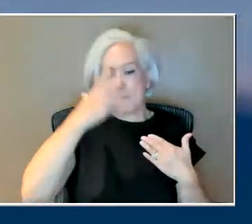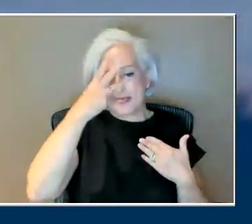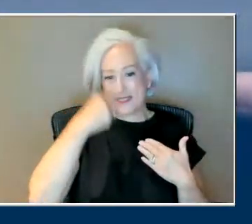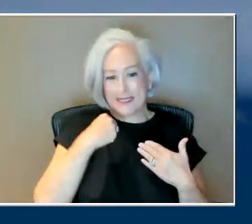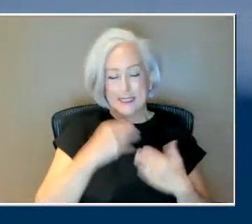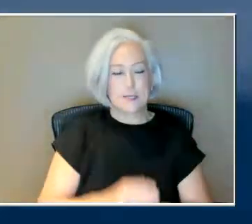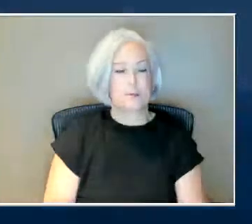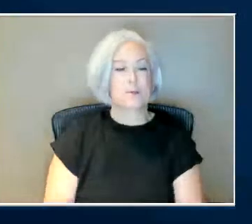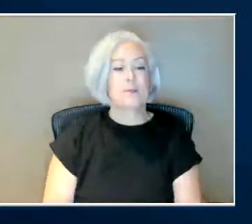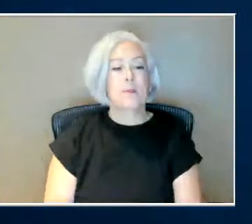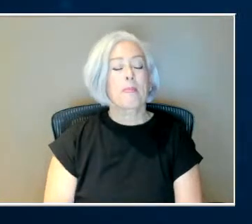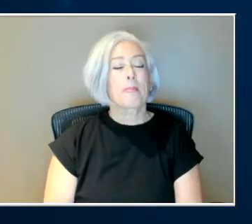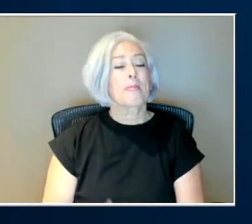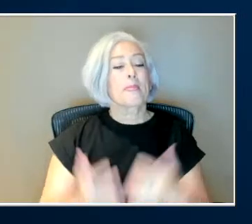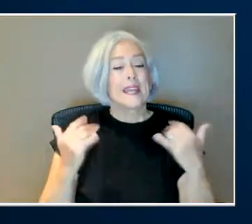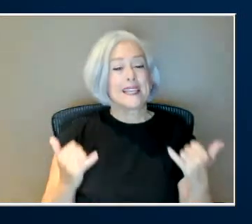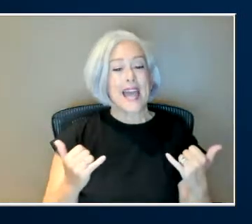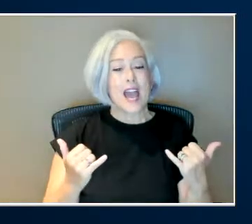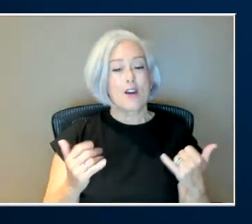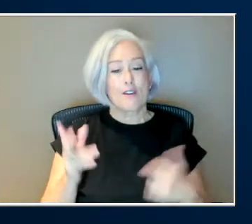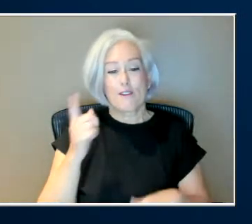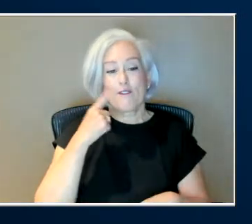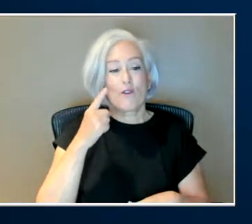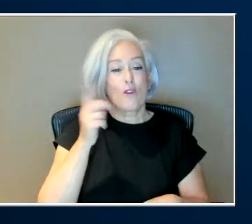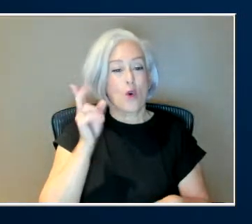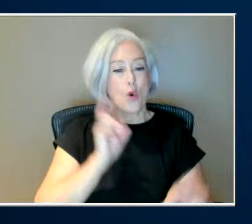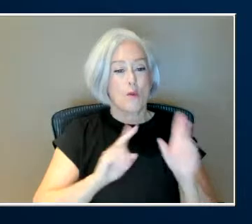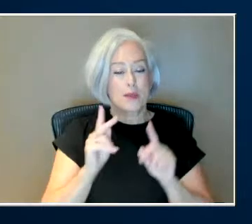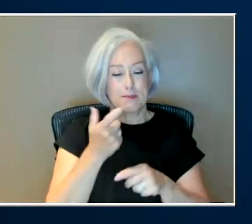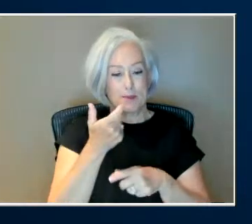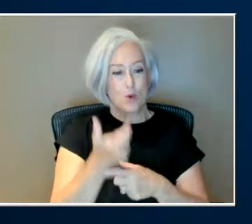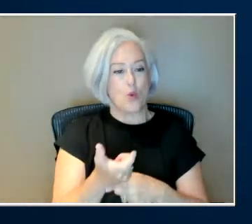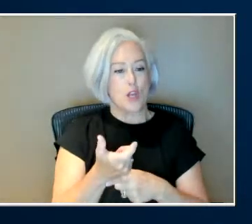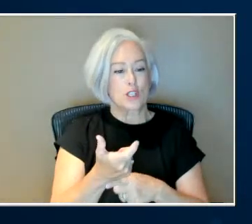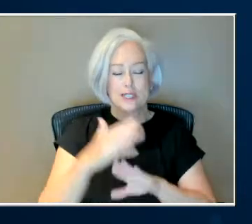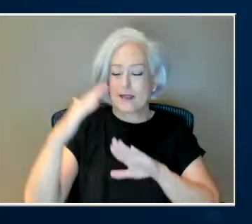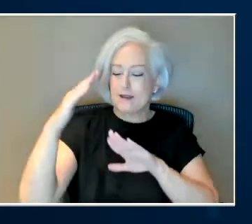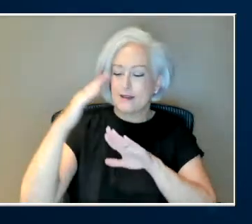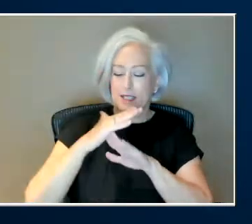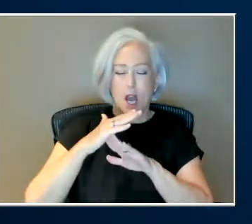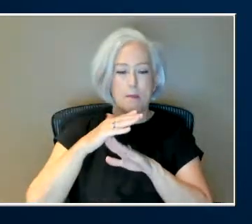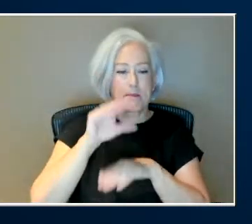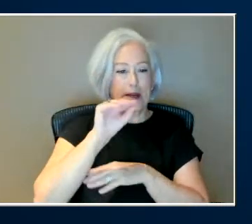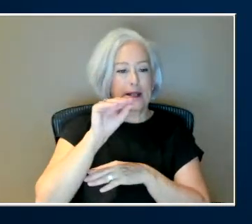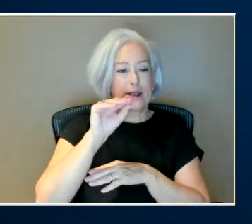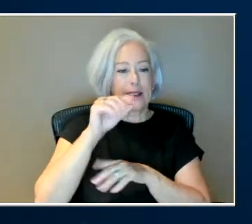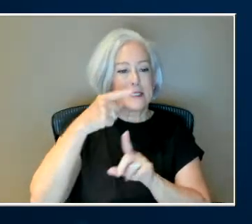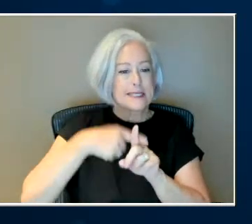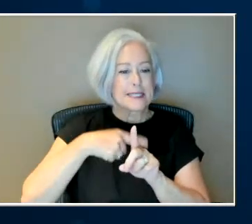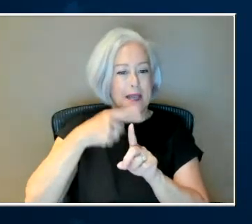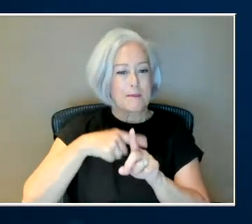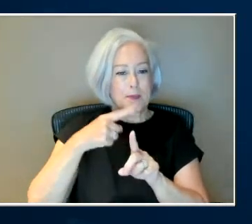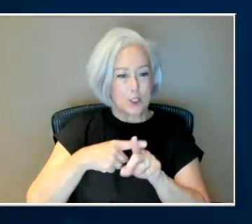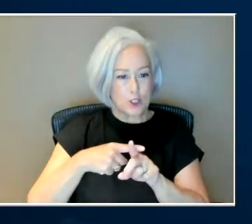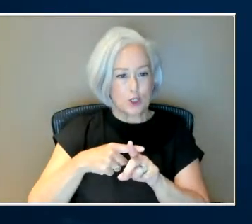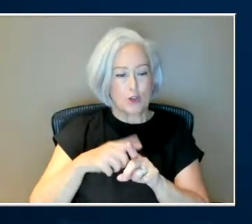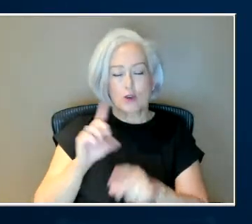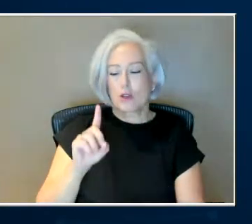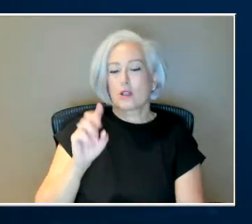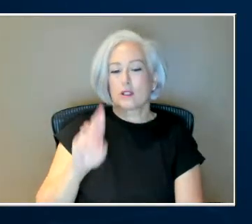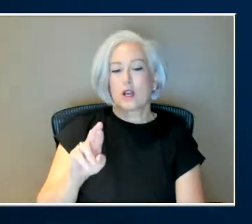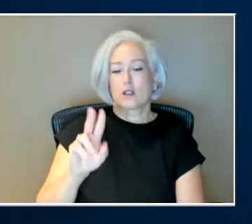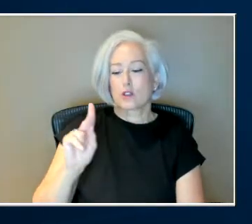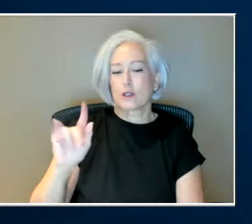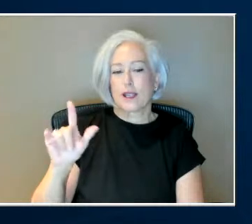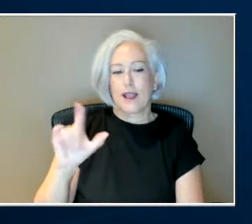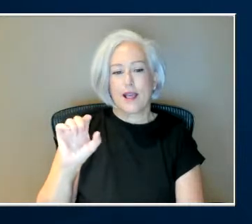And Jill wants to know, what is like that top temperature, Dr. Callender-Rich, for seniors that we